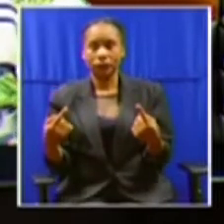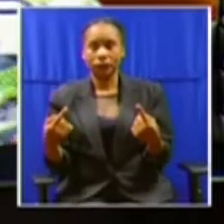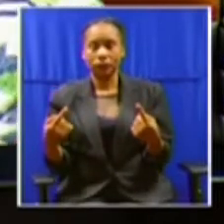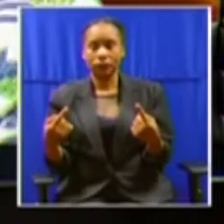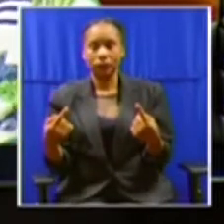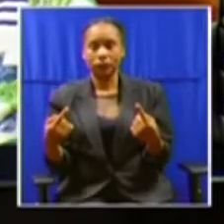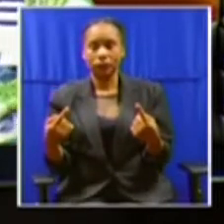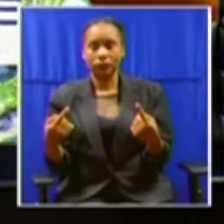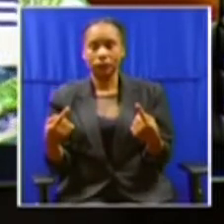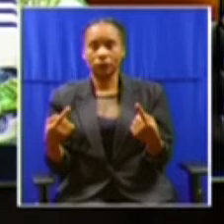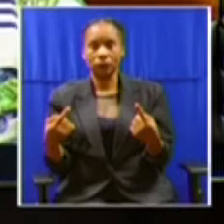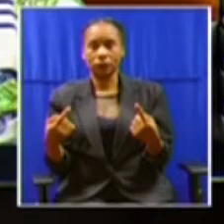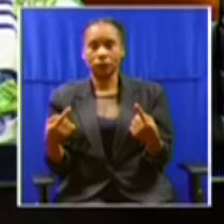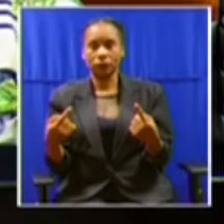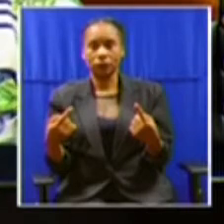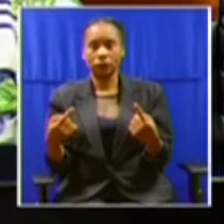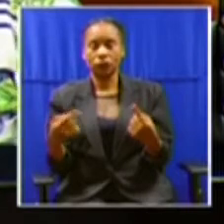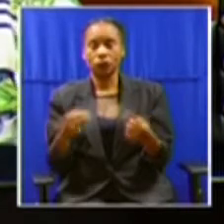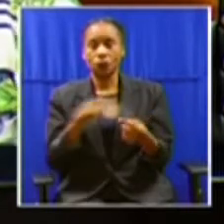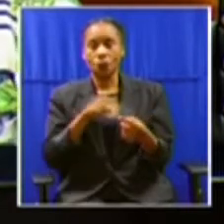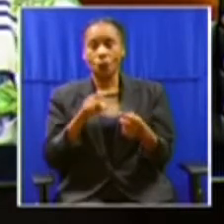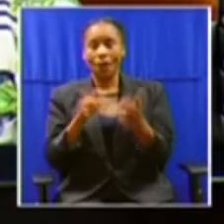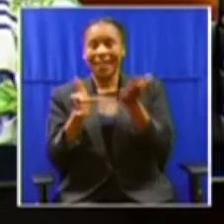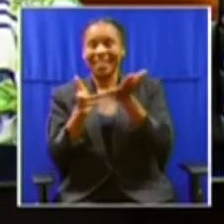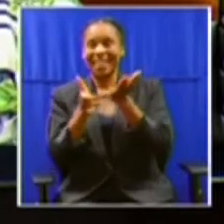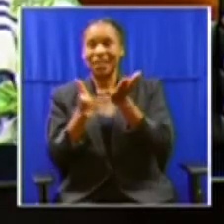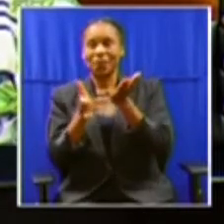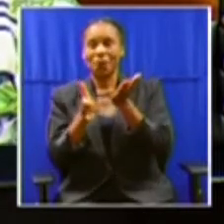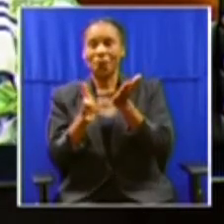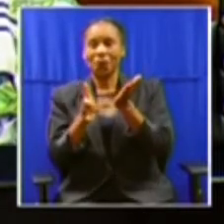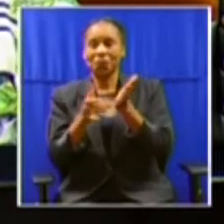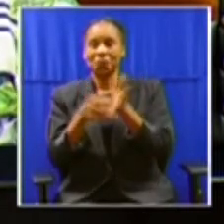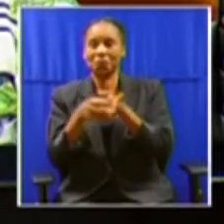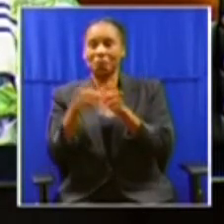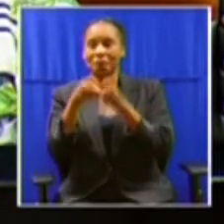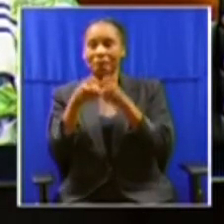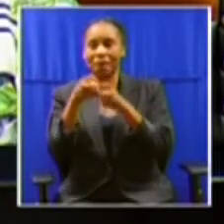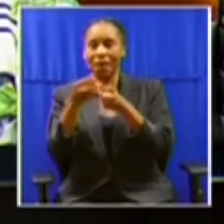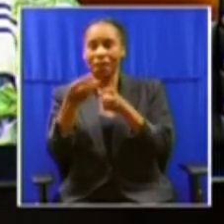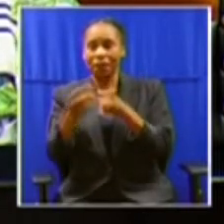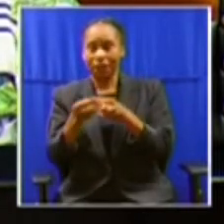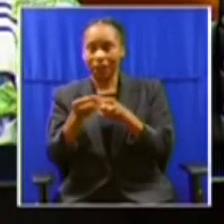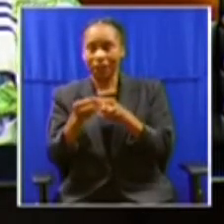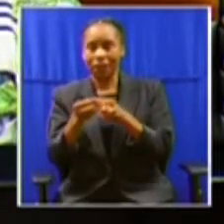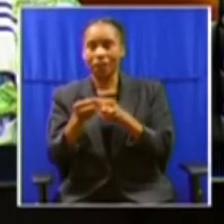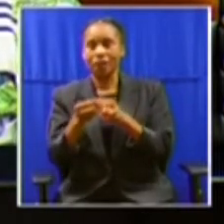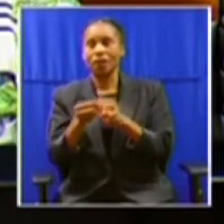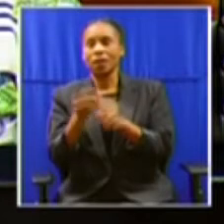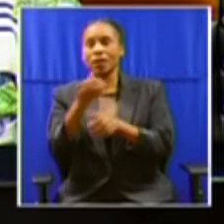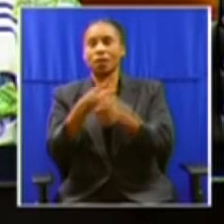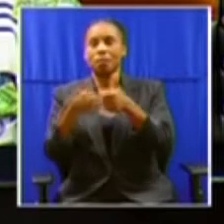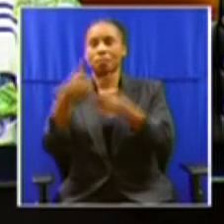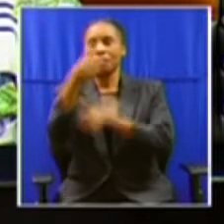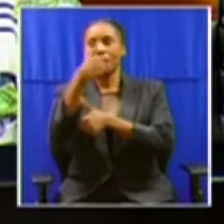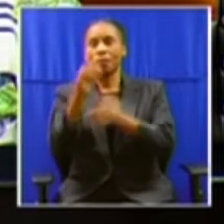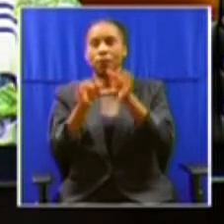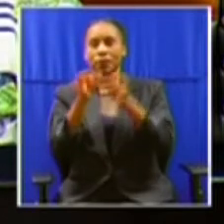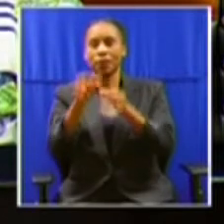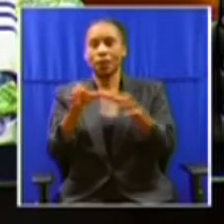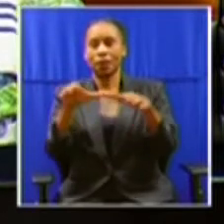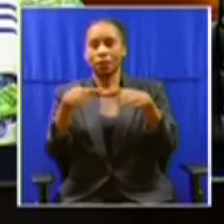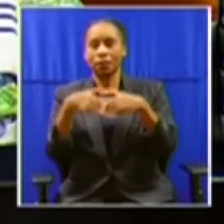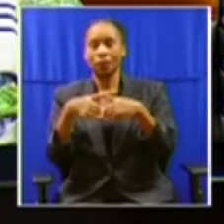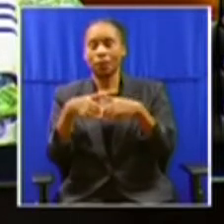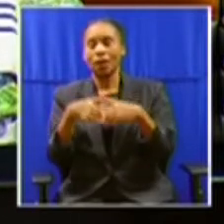to do so due to technological difficulties, the party whip on duty will be allowed to ask